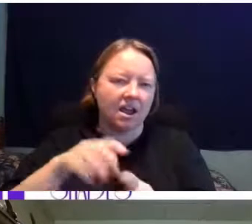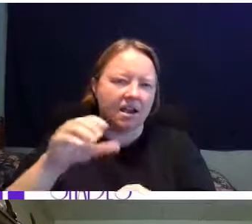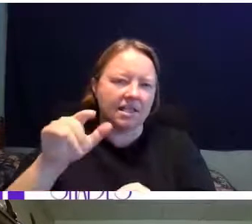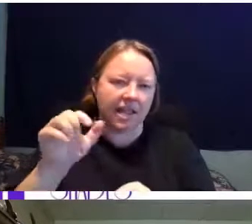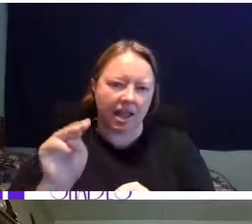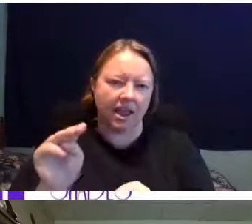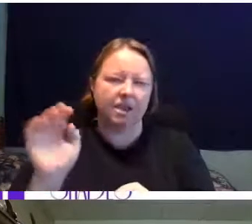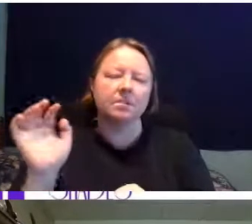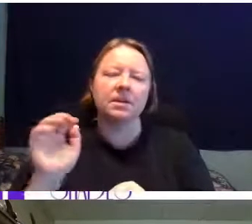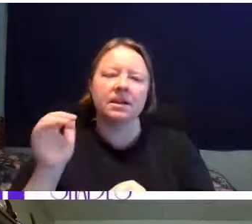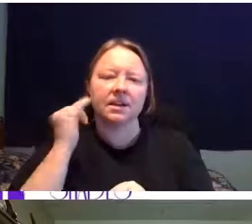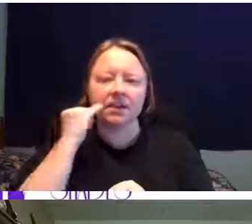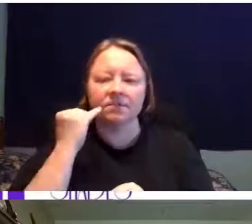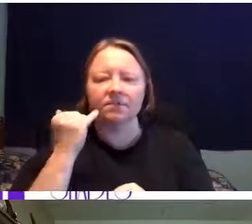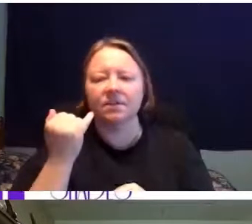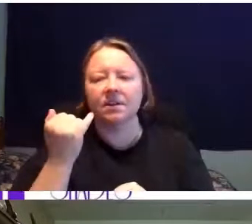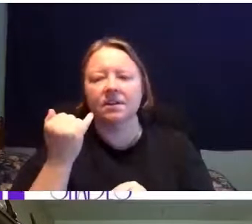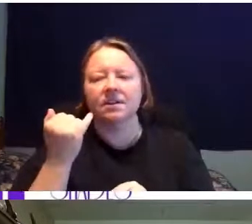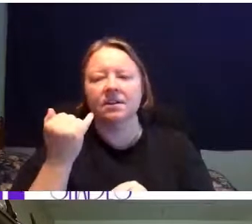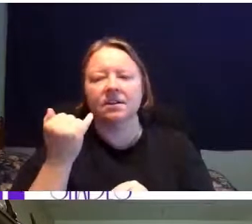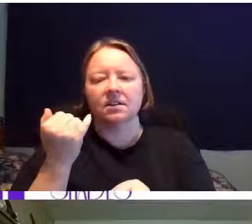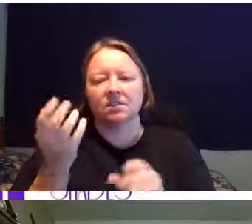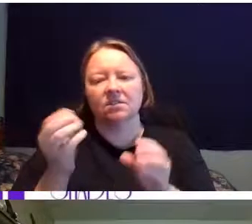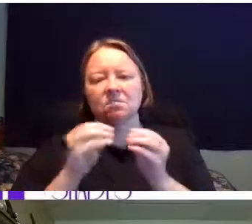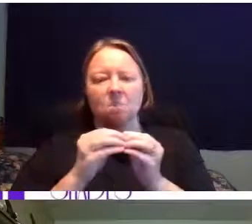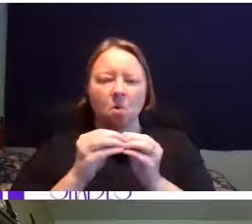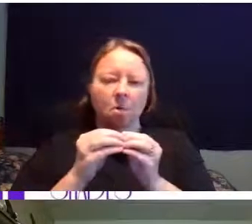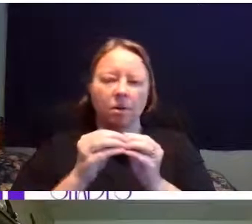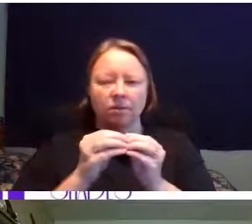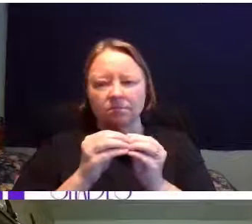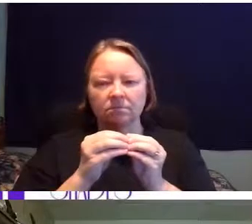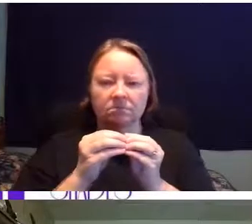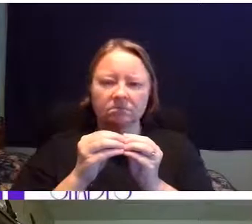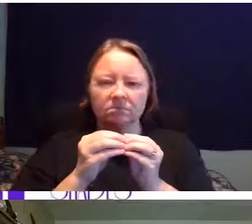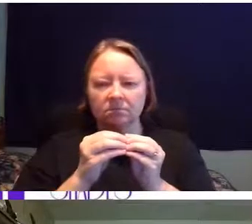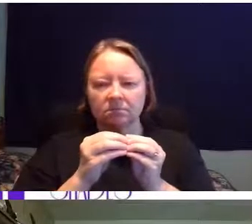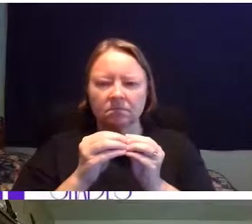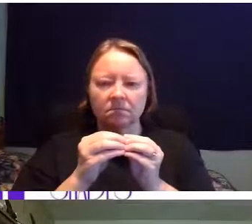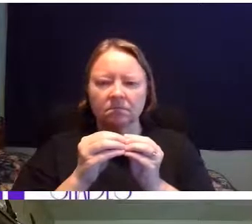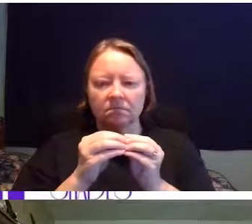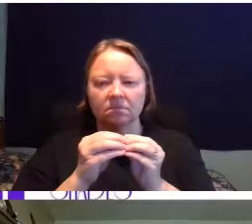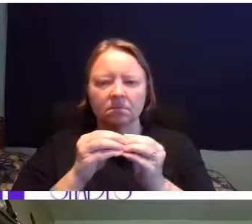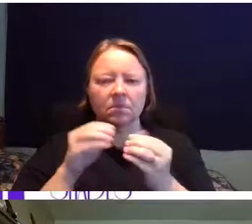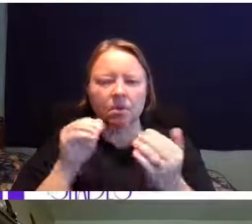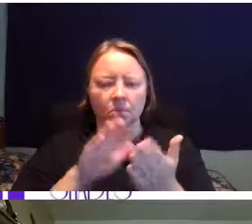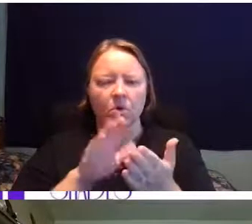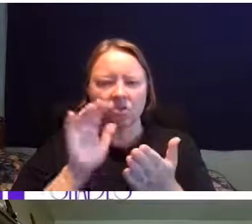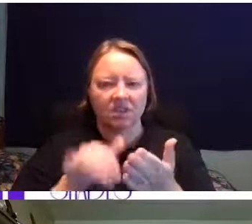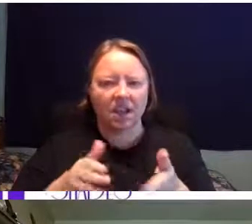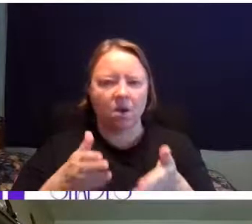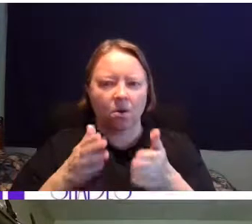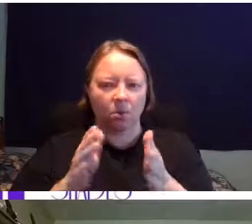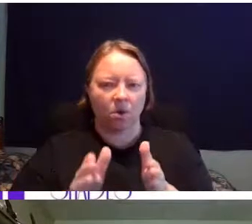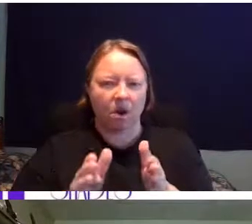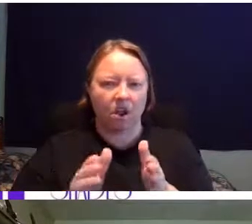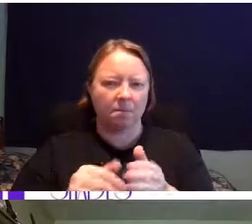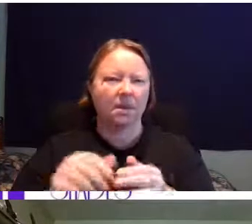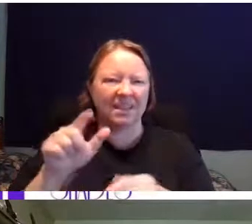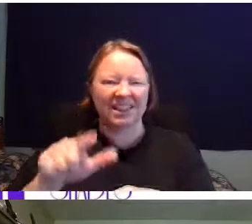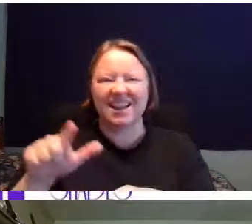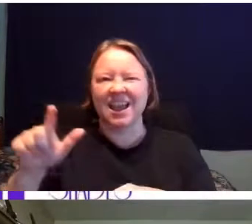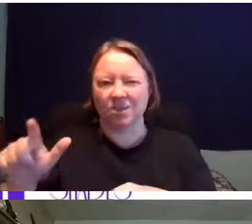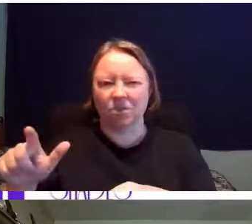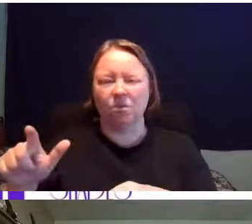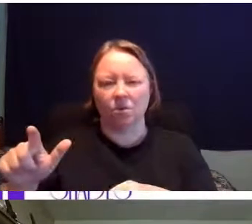a, it was more so approached in that way, ultimately landlord would be the one